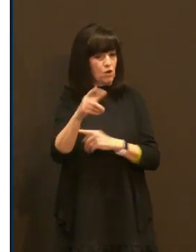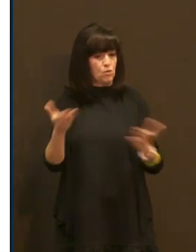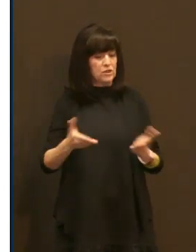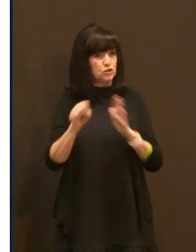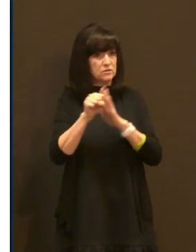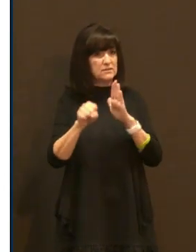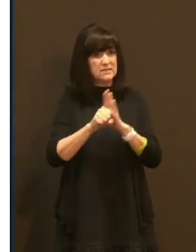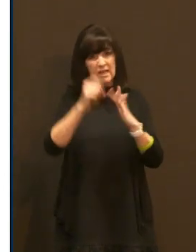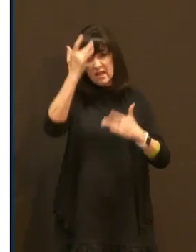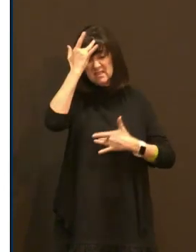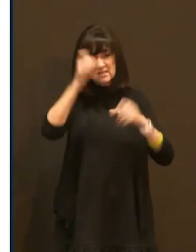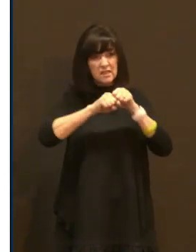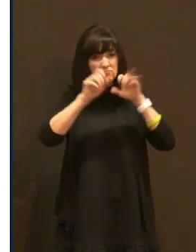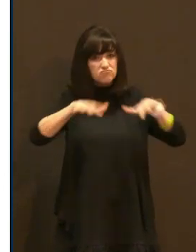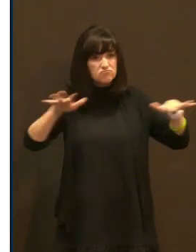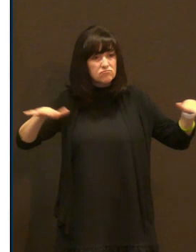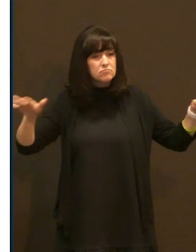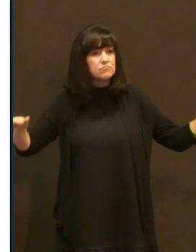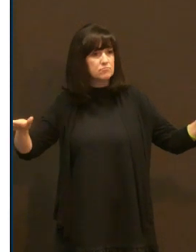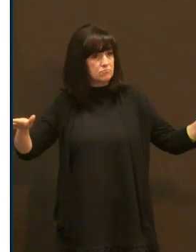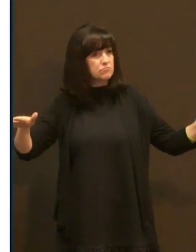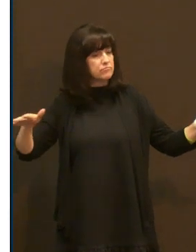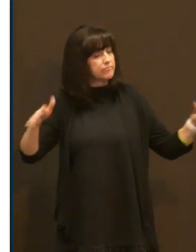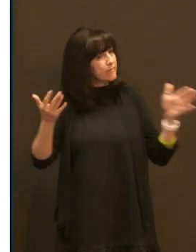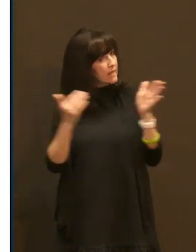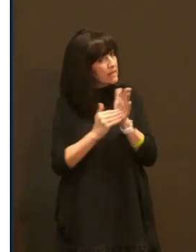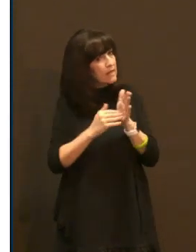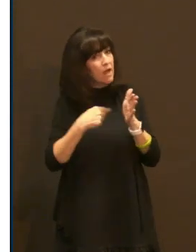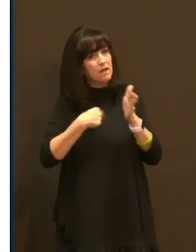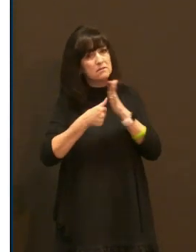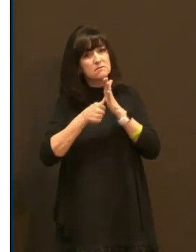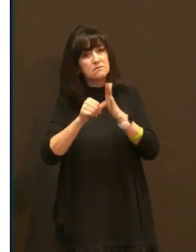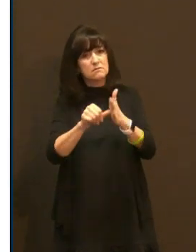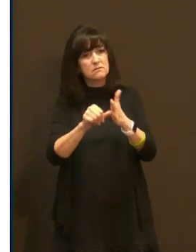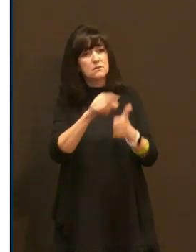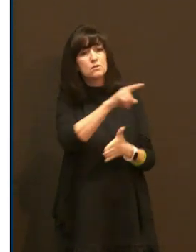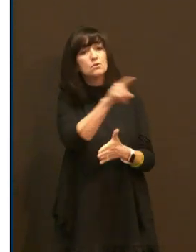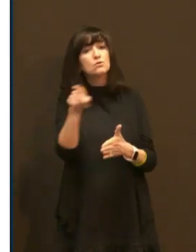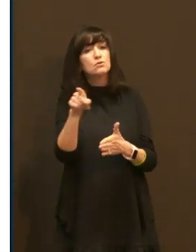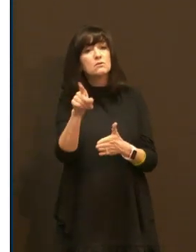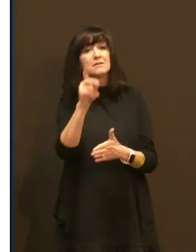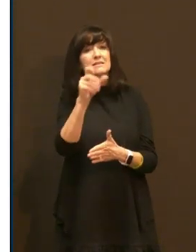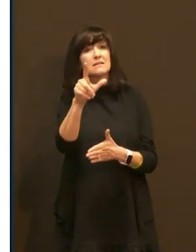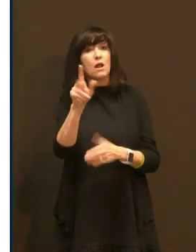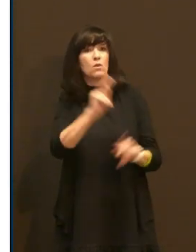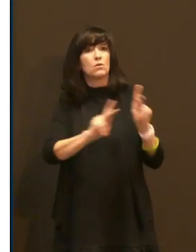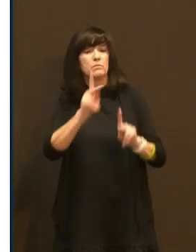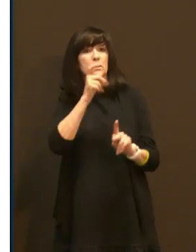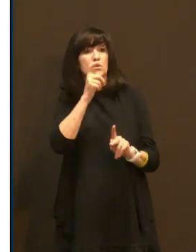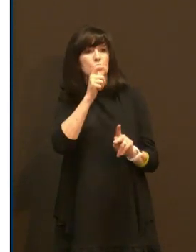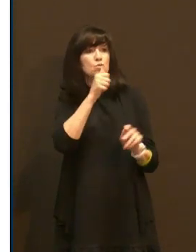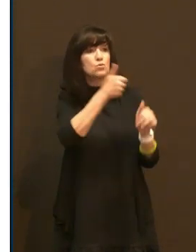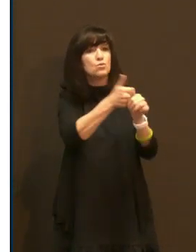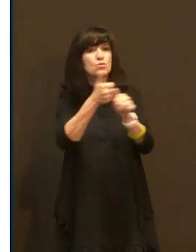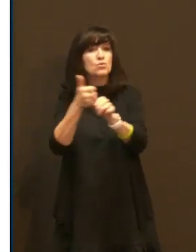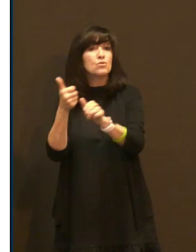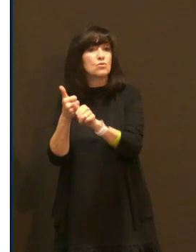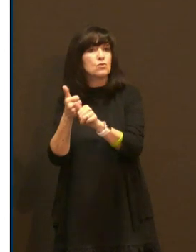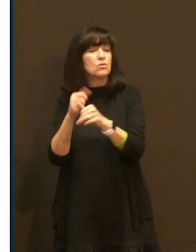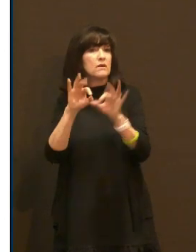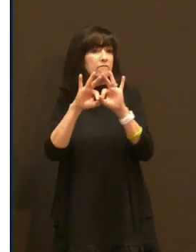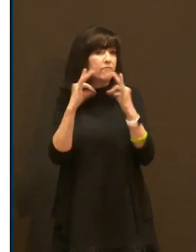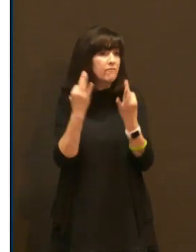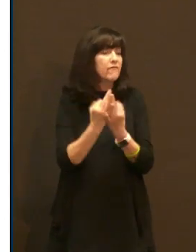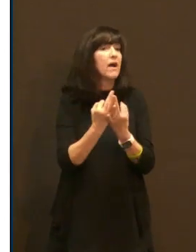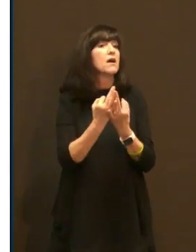Again, our thoughts and prayers go out to those Delawareans and their families who